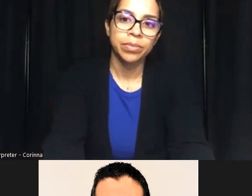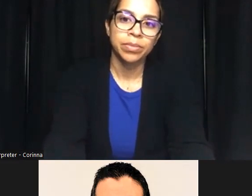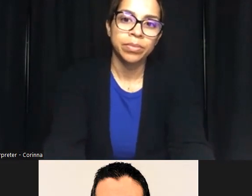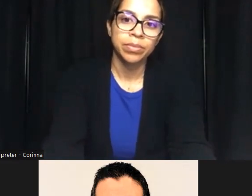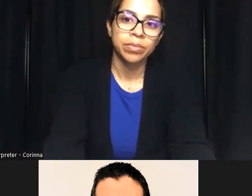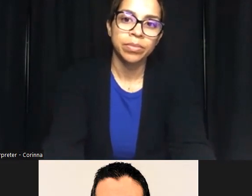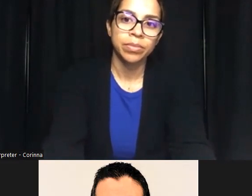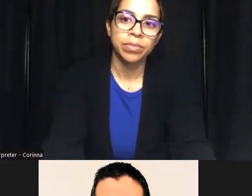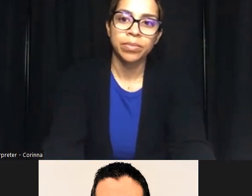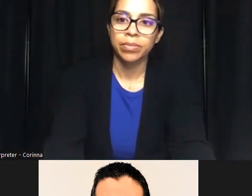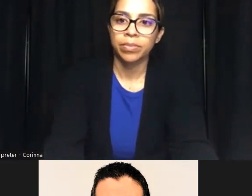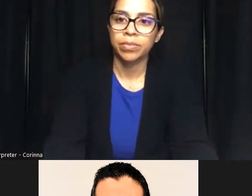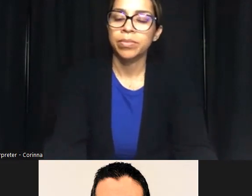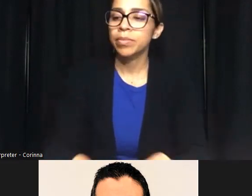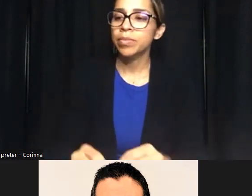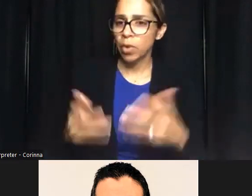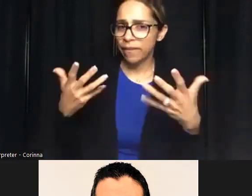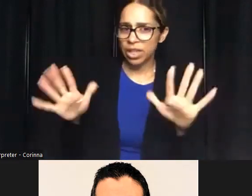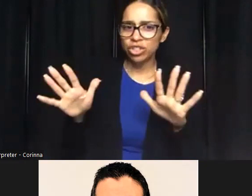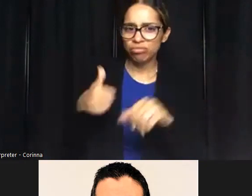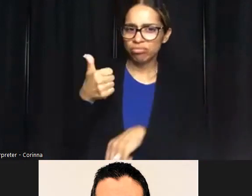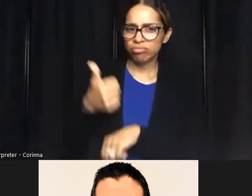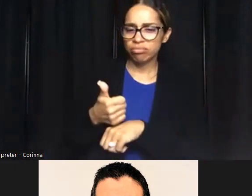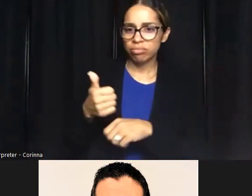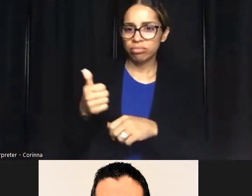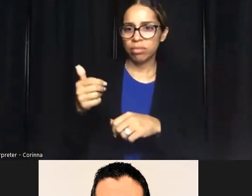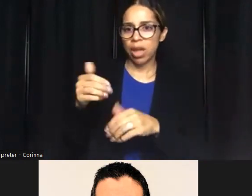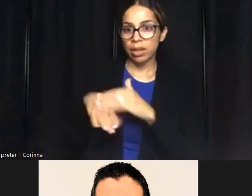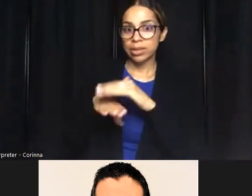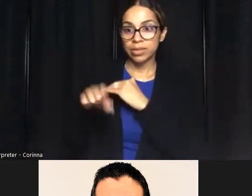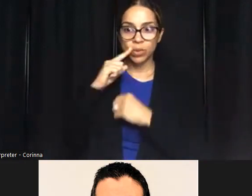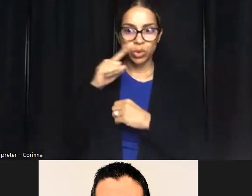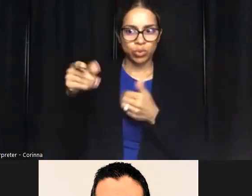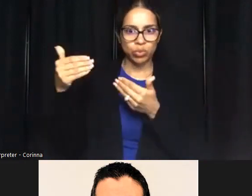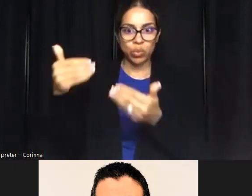So I gave you editing access, so let me know if that works.